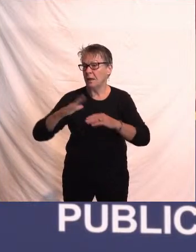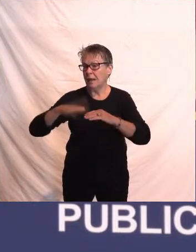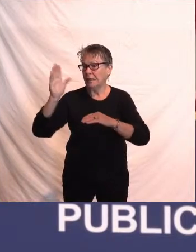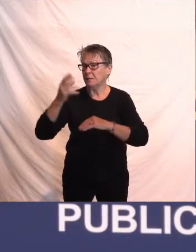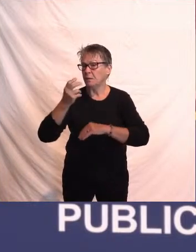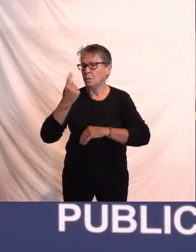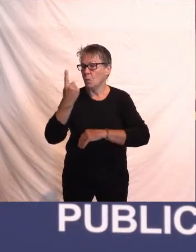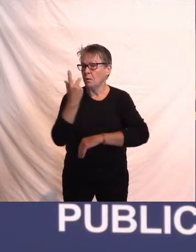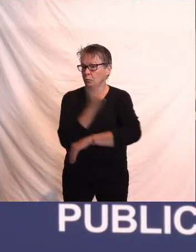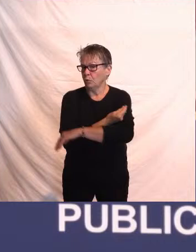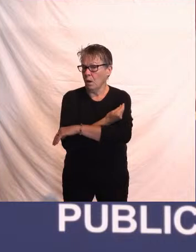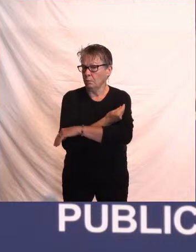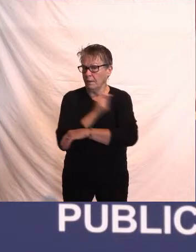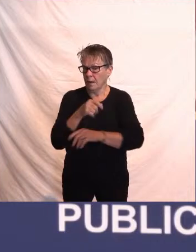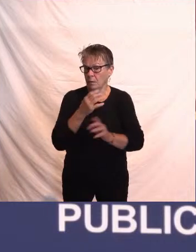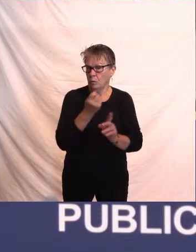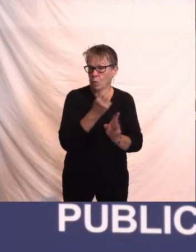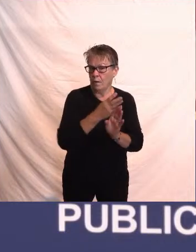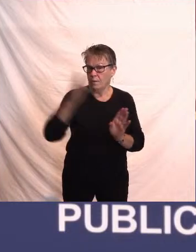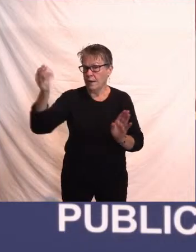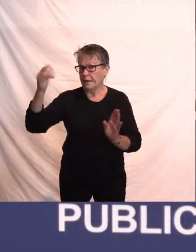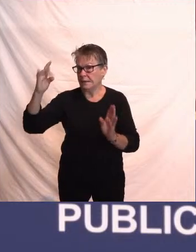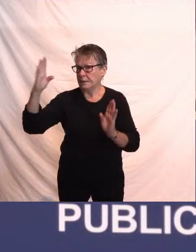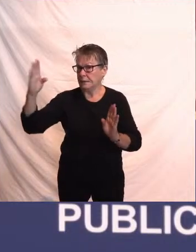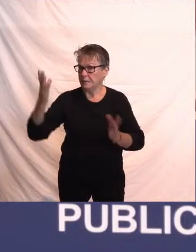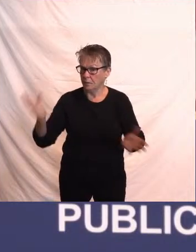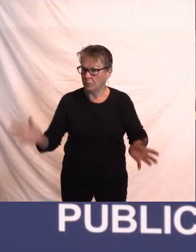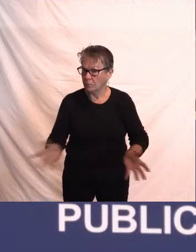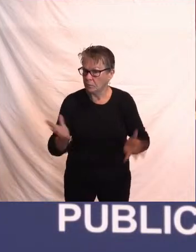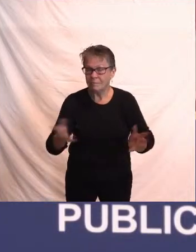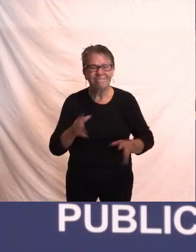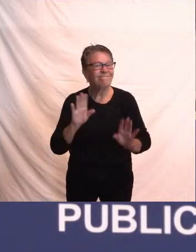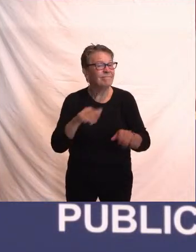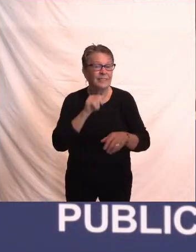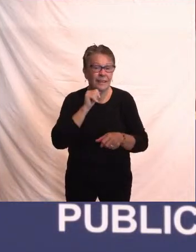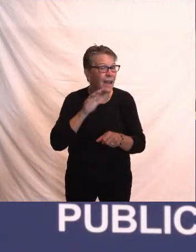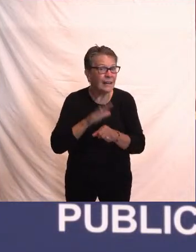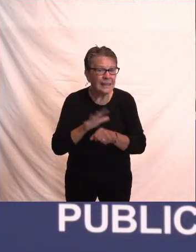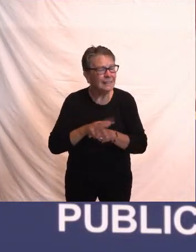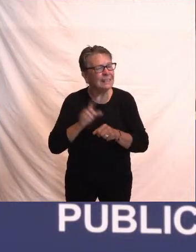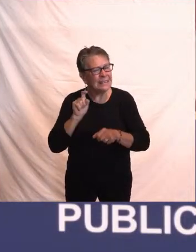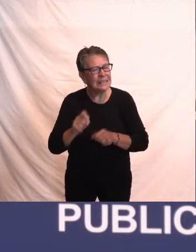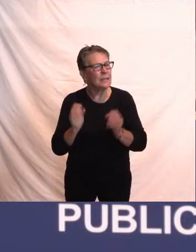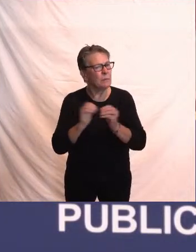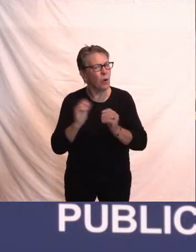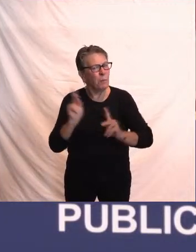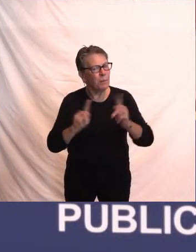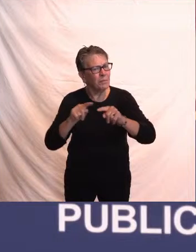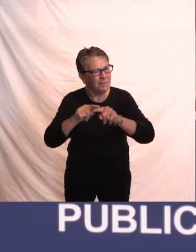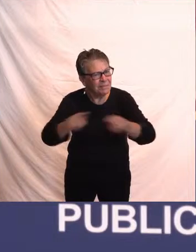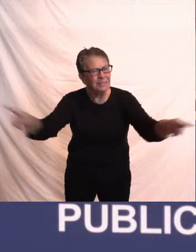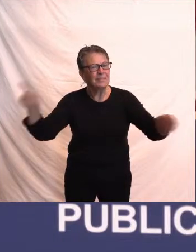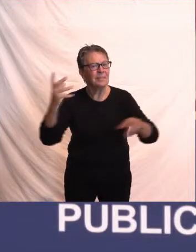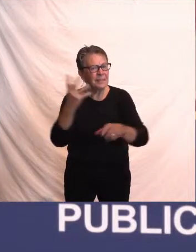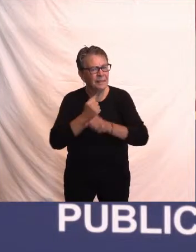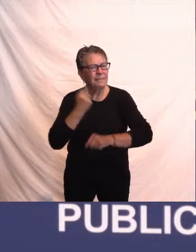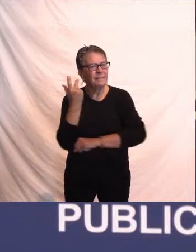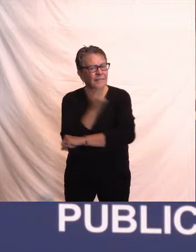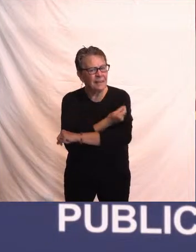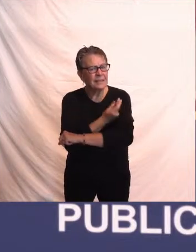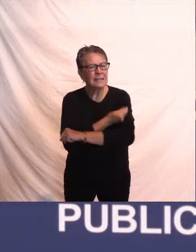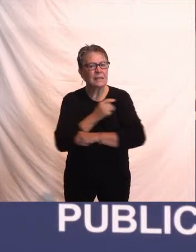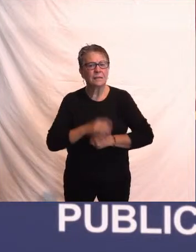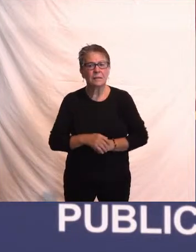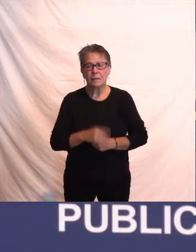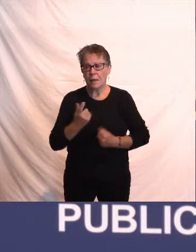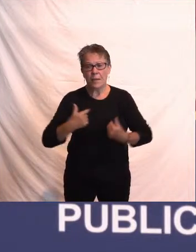55.9%. So we are concerned about the low rate because these age groups are most likely to have contact with those under 12 who are